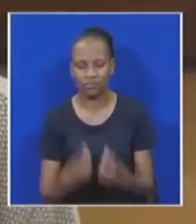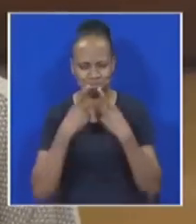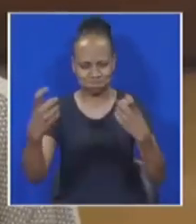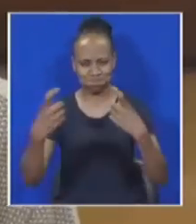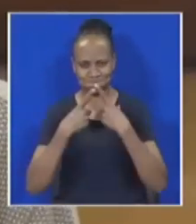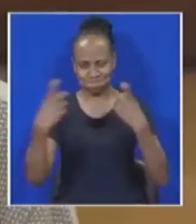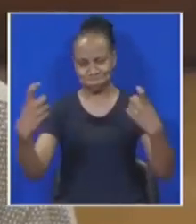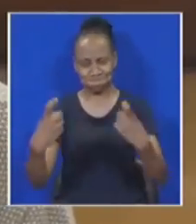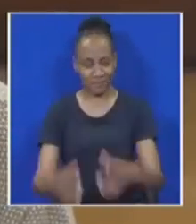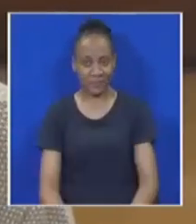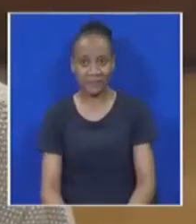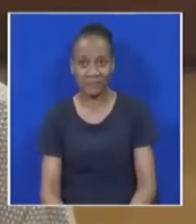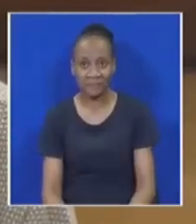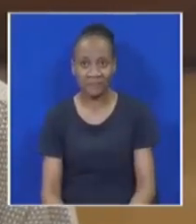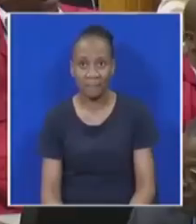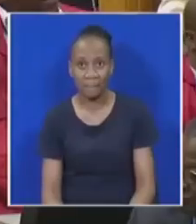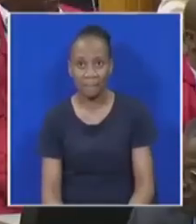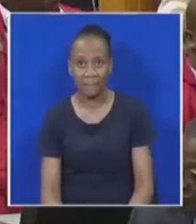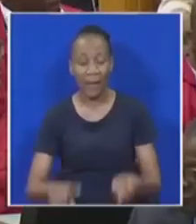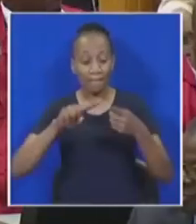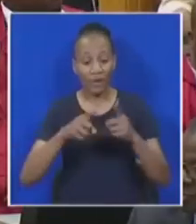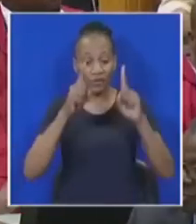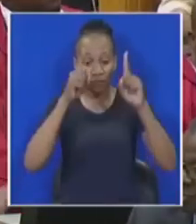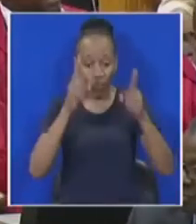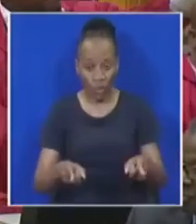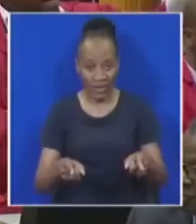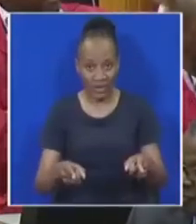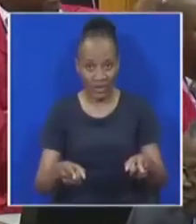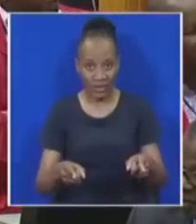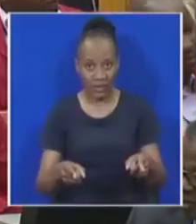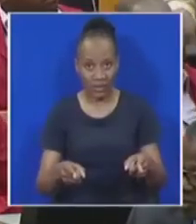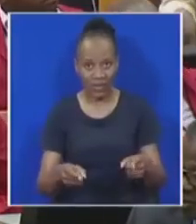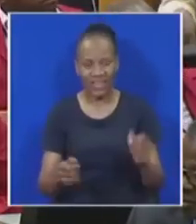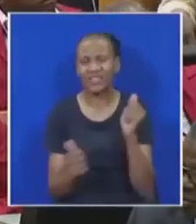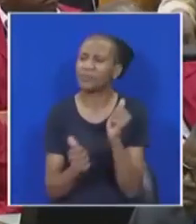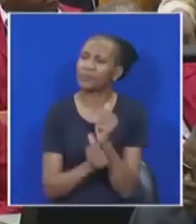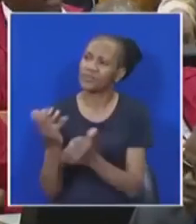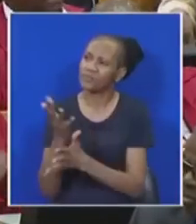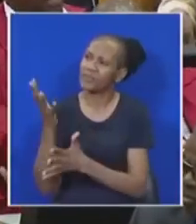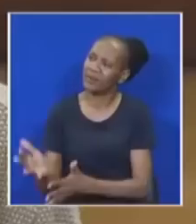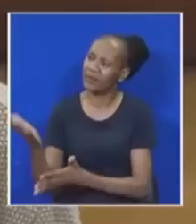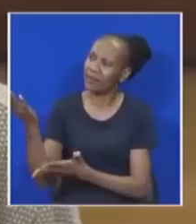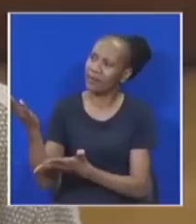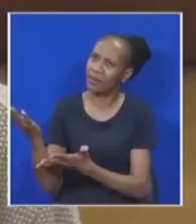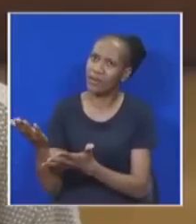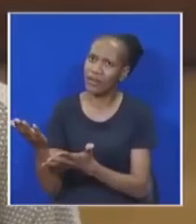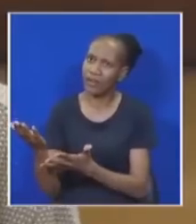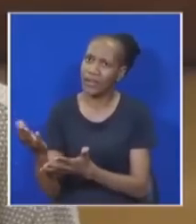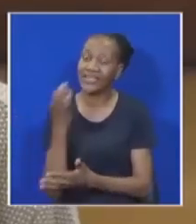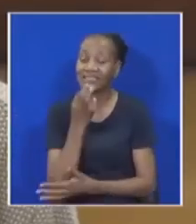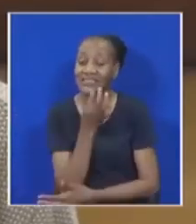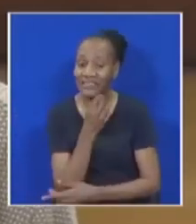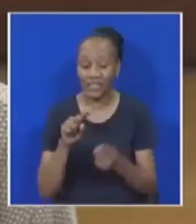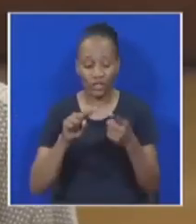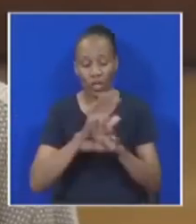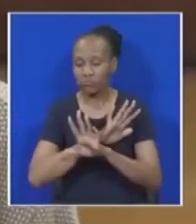It reads that no point of order, Deputy Speaker, it reads that no point